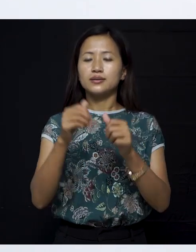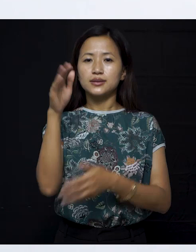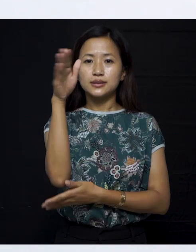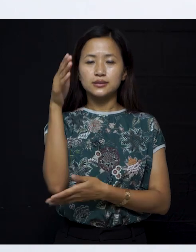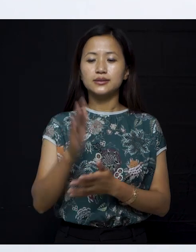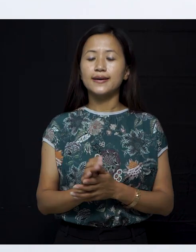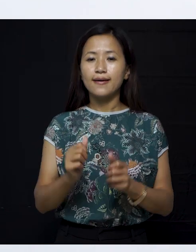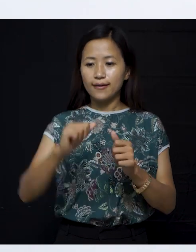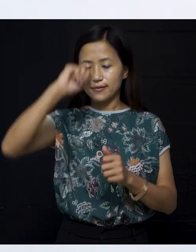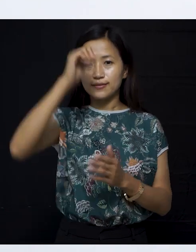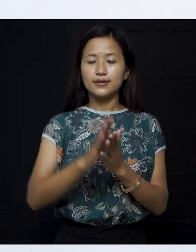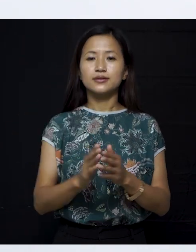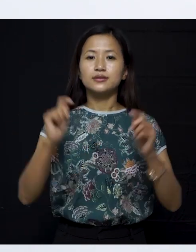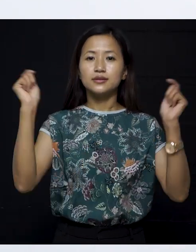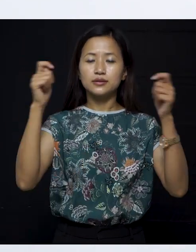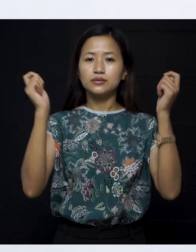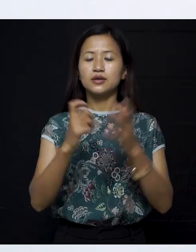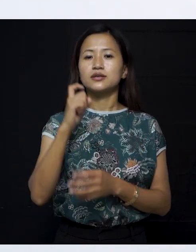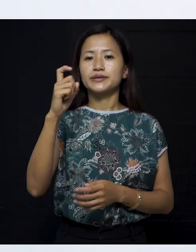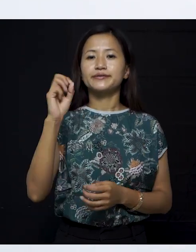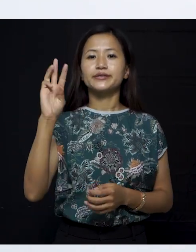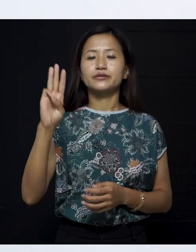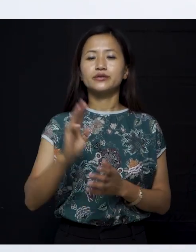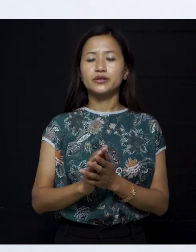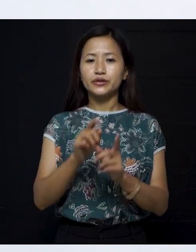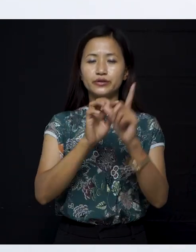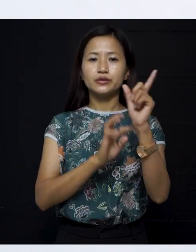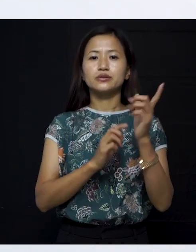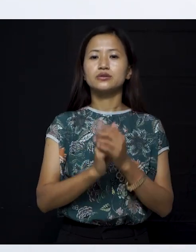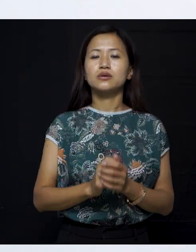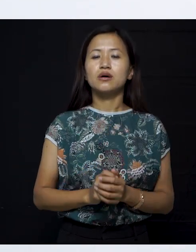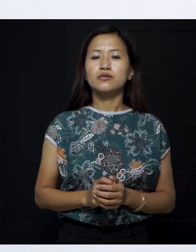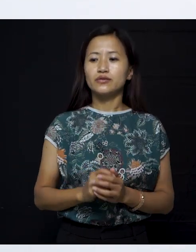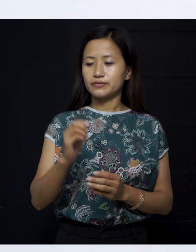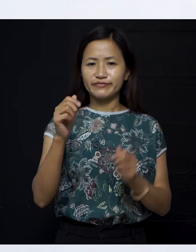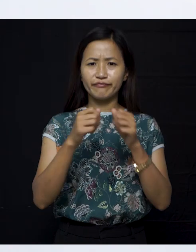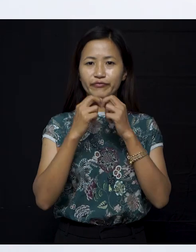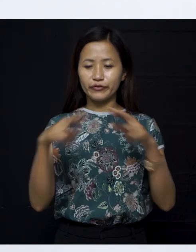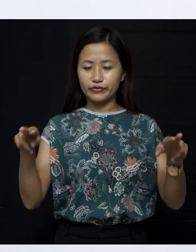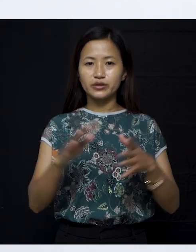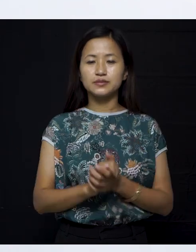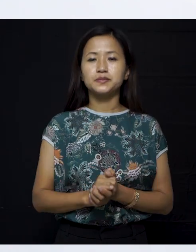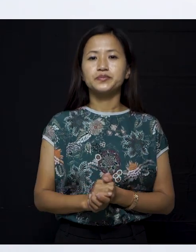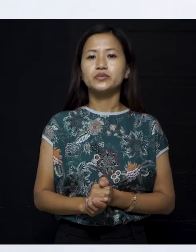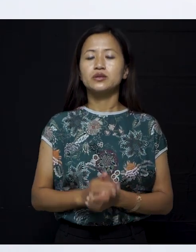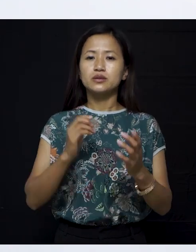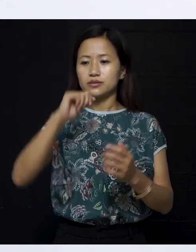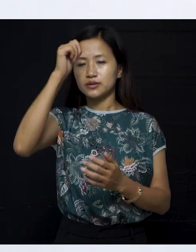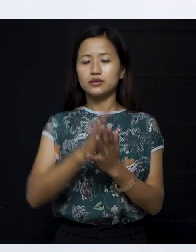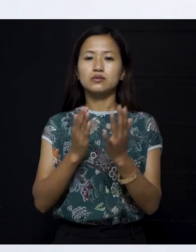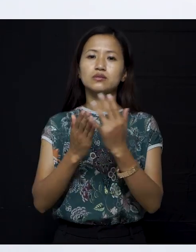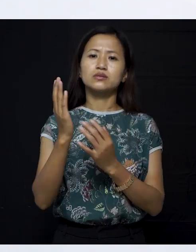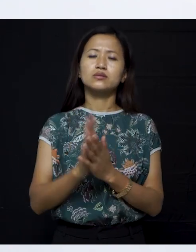celebrated 73 years of independence. So before that, India had to go through a lot